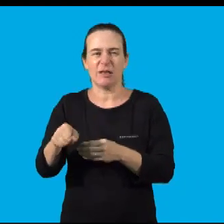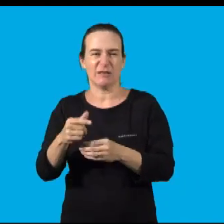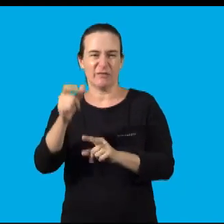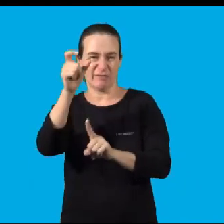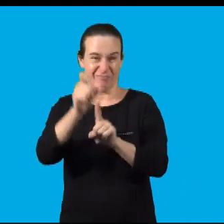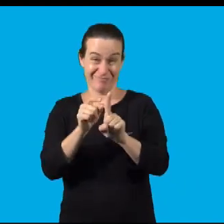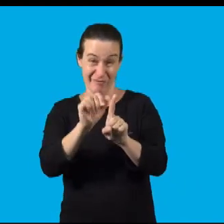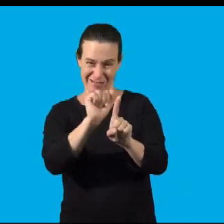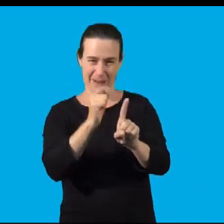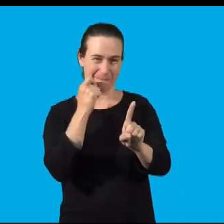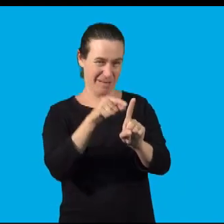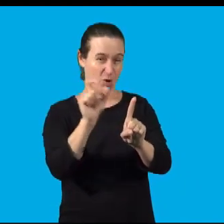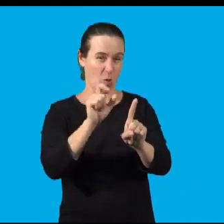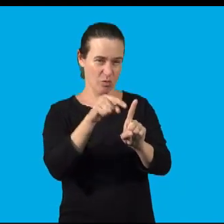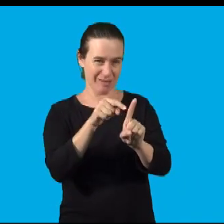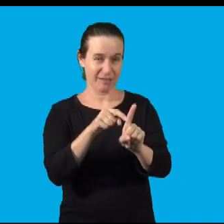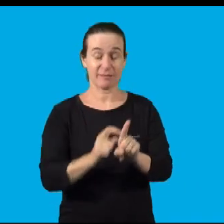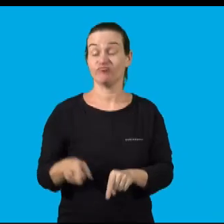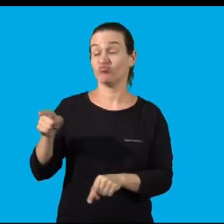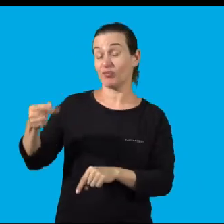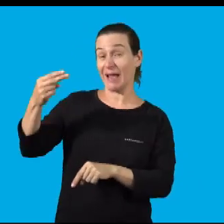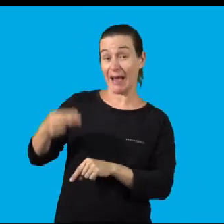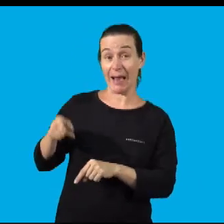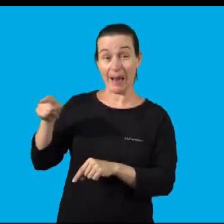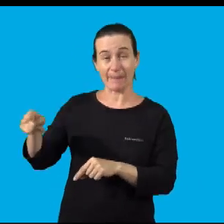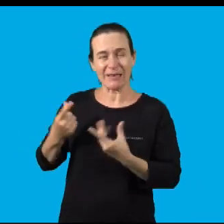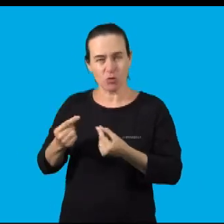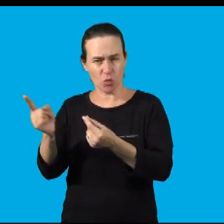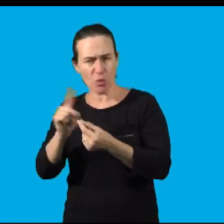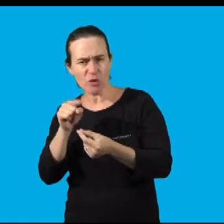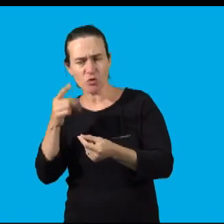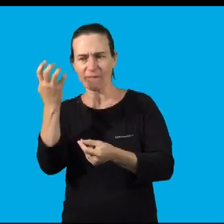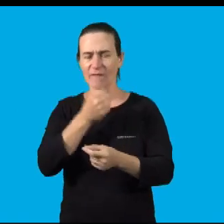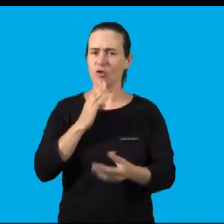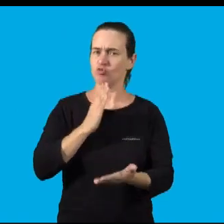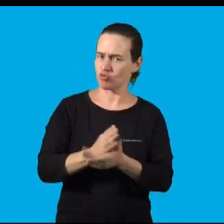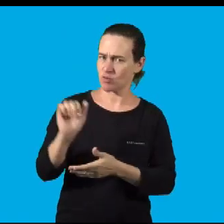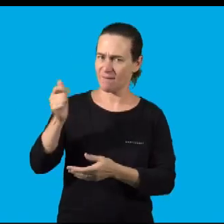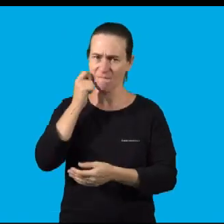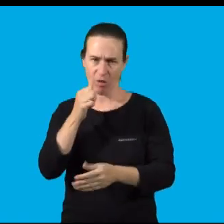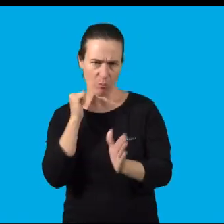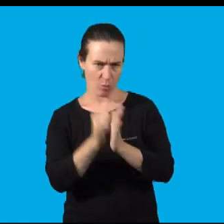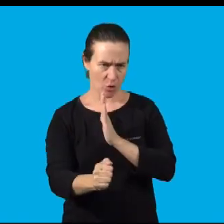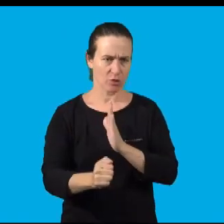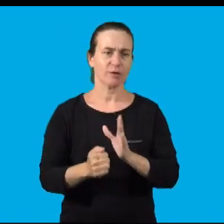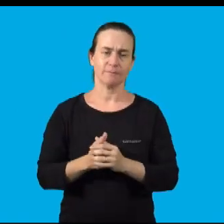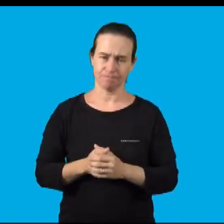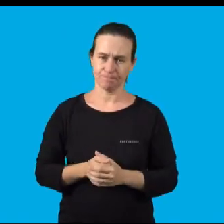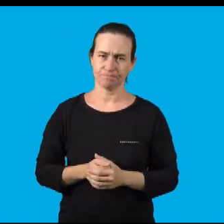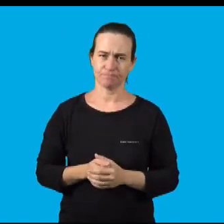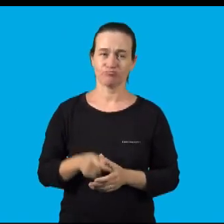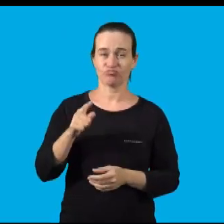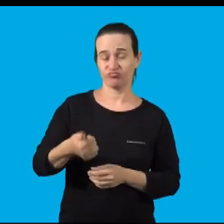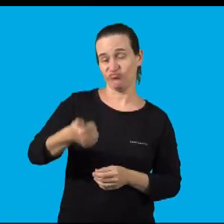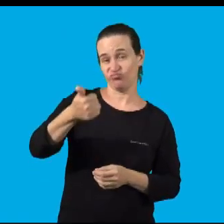be our first body paragraph. Hamlet's actions to uncover the truth of his father's murder. So this is going to